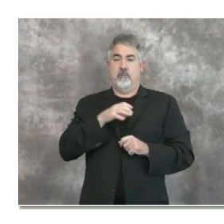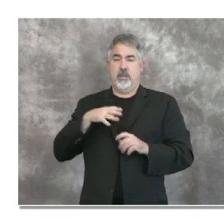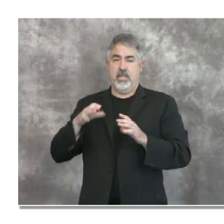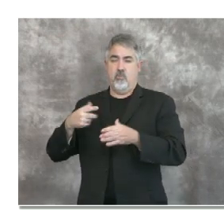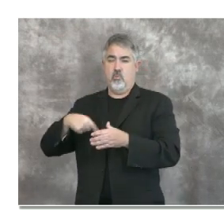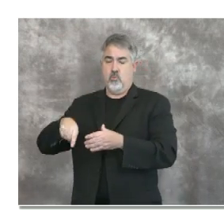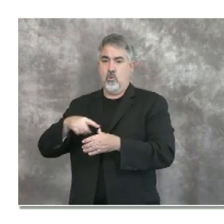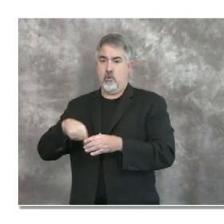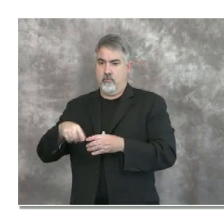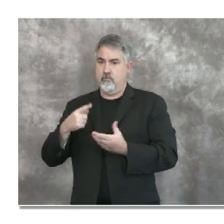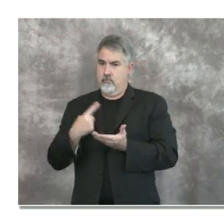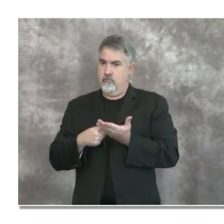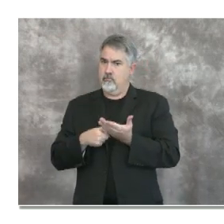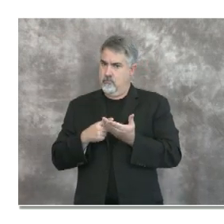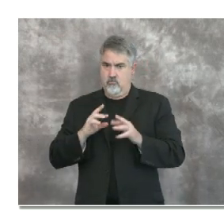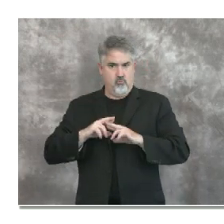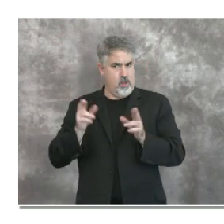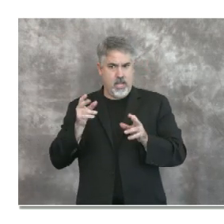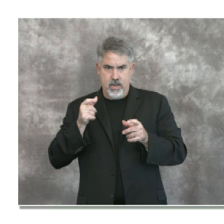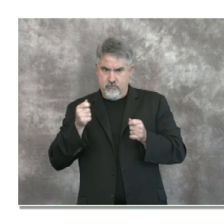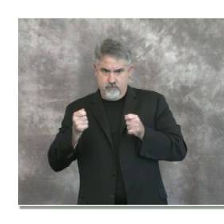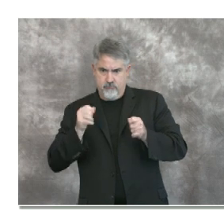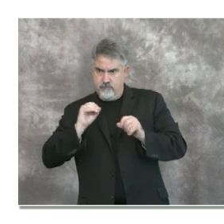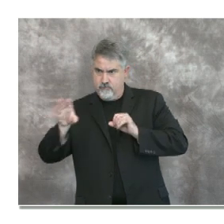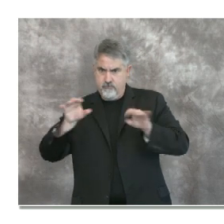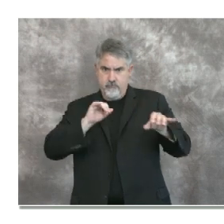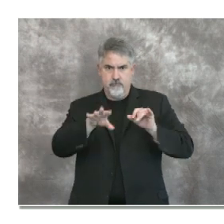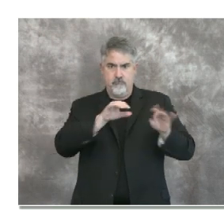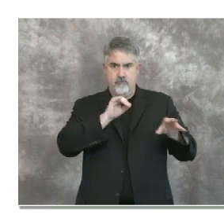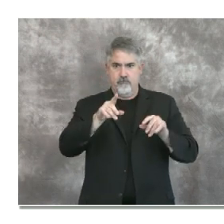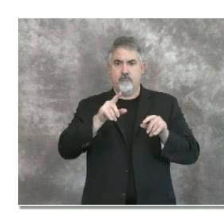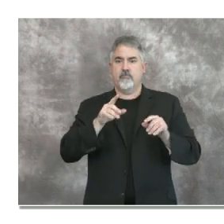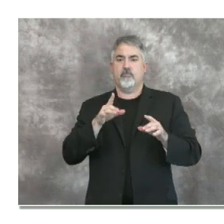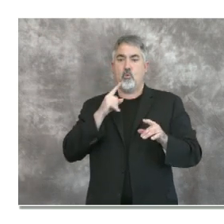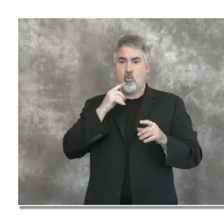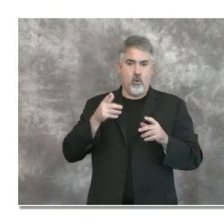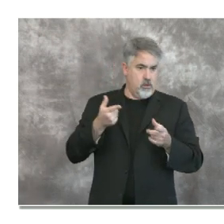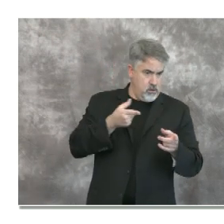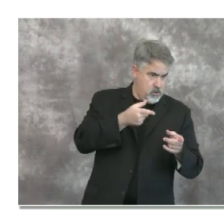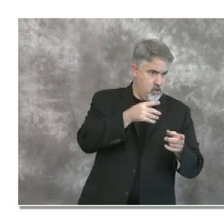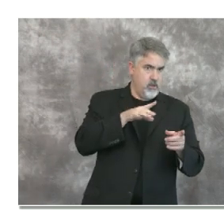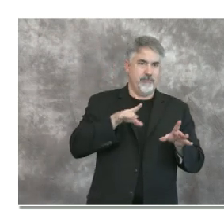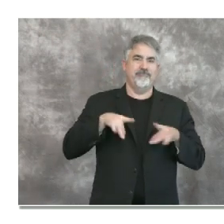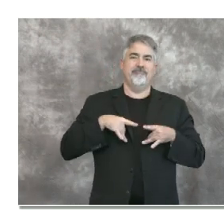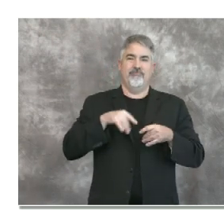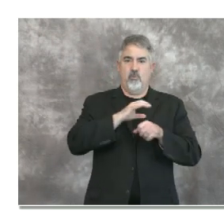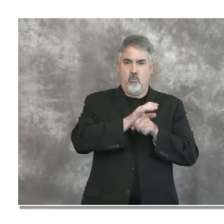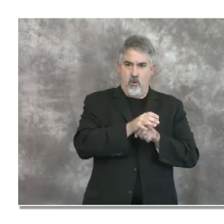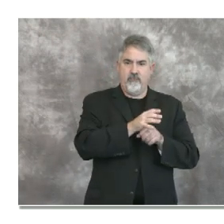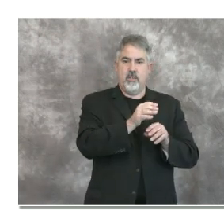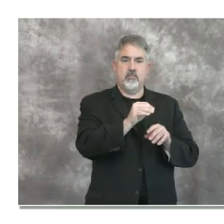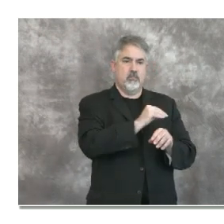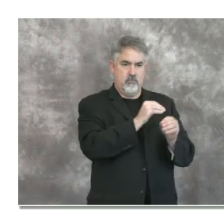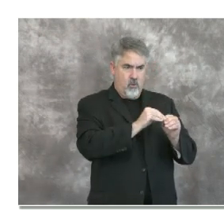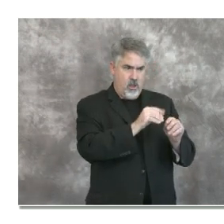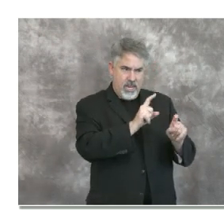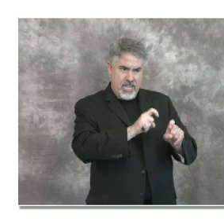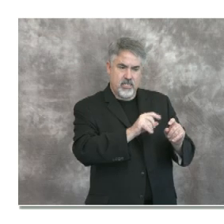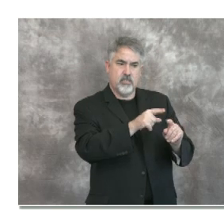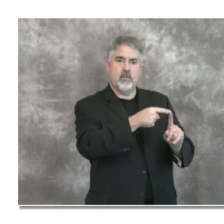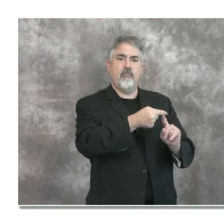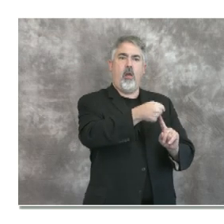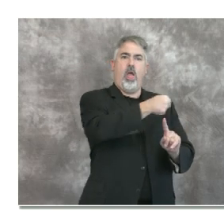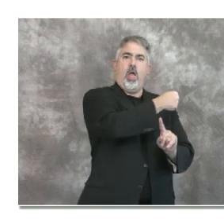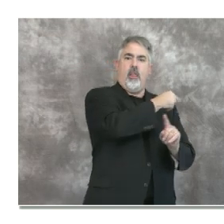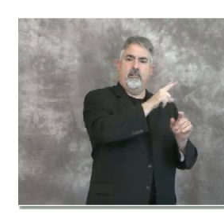to manage the positive cases that will be revealed as a result of our increased testing, and then isolating